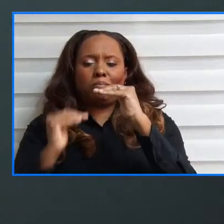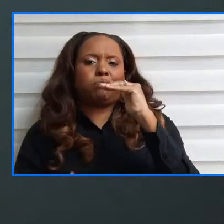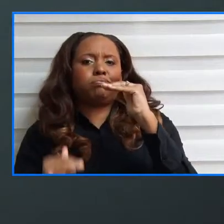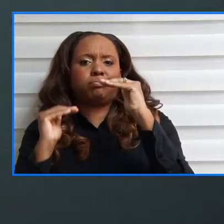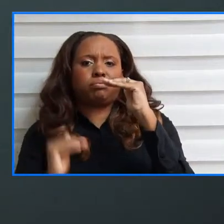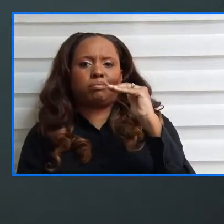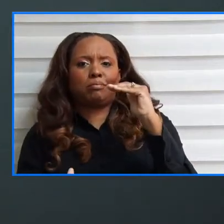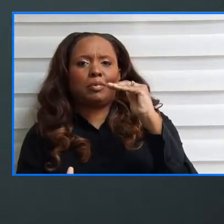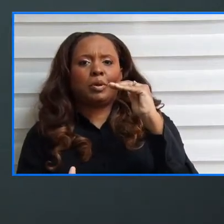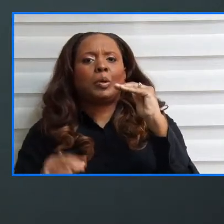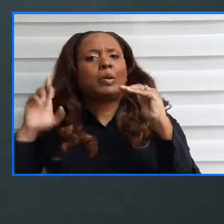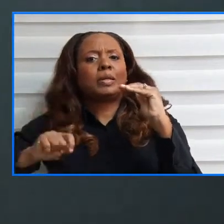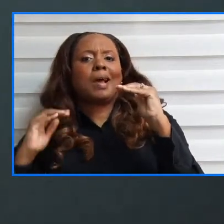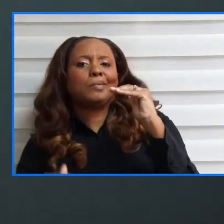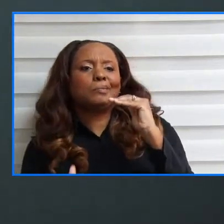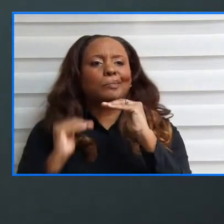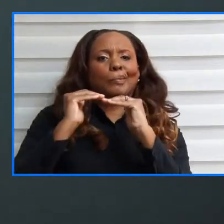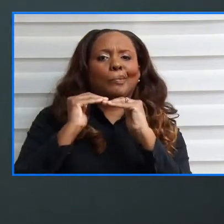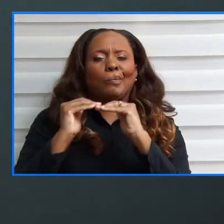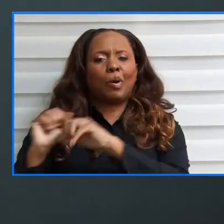work together to address.